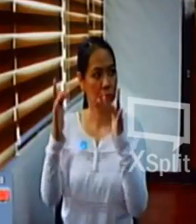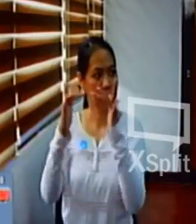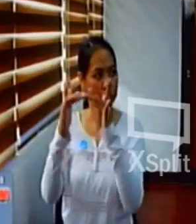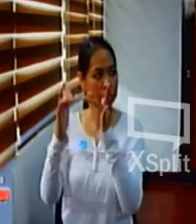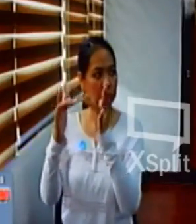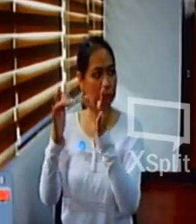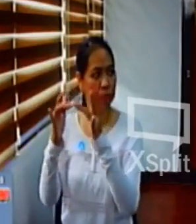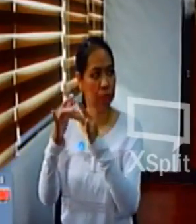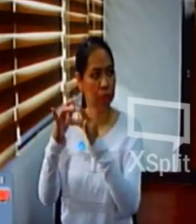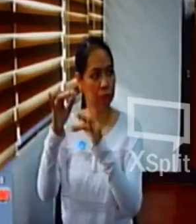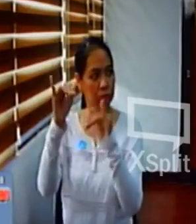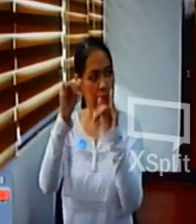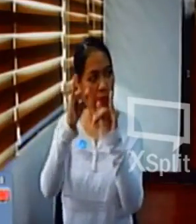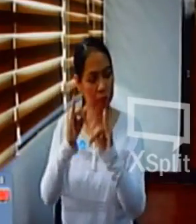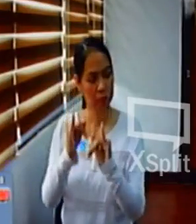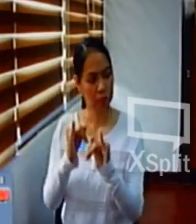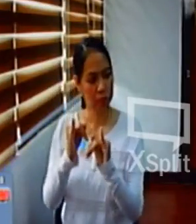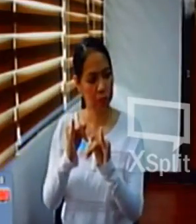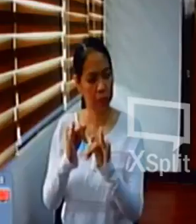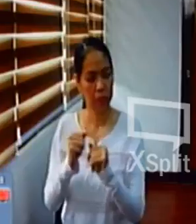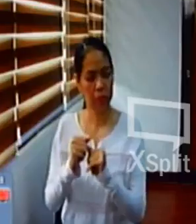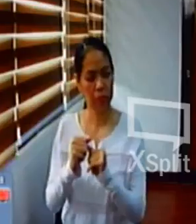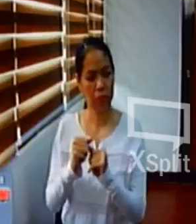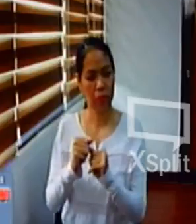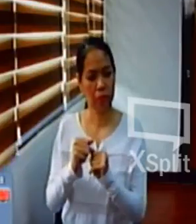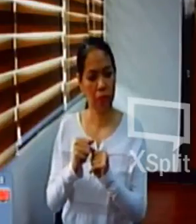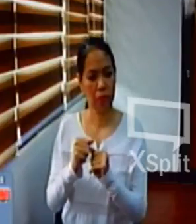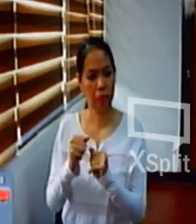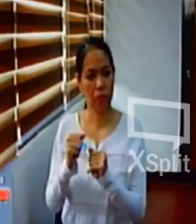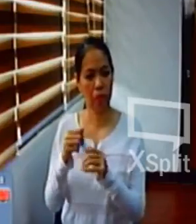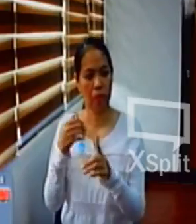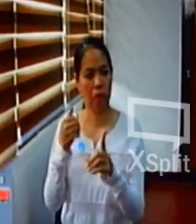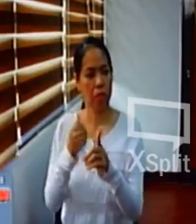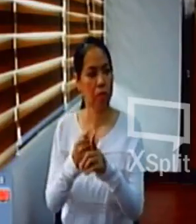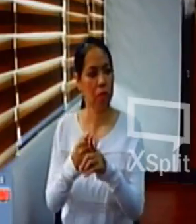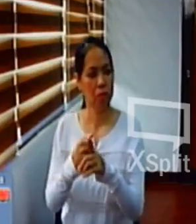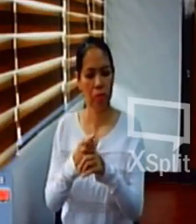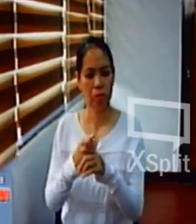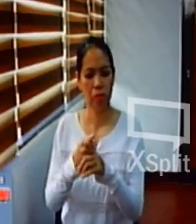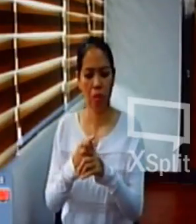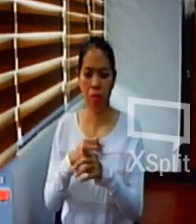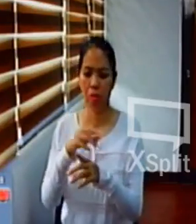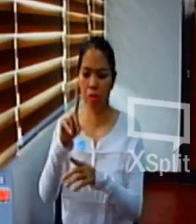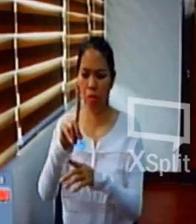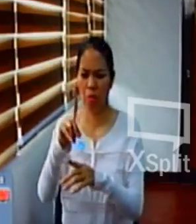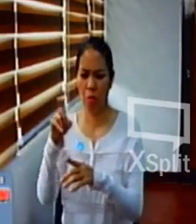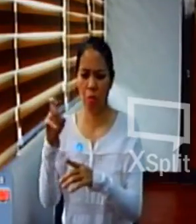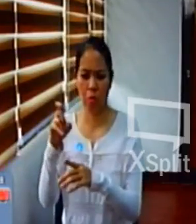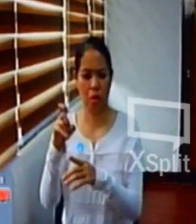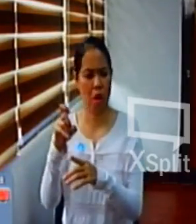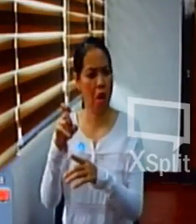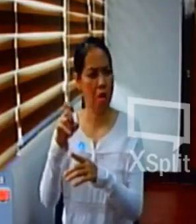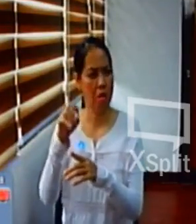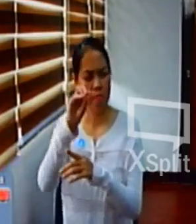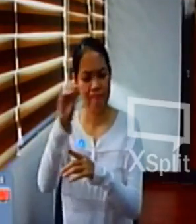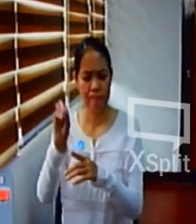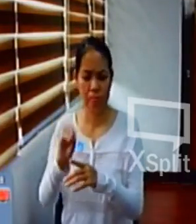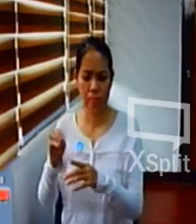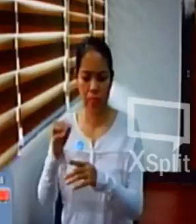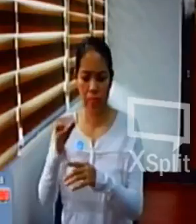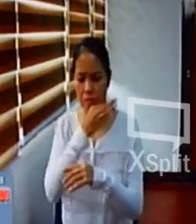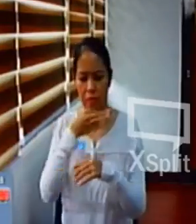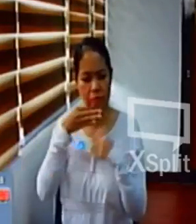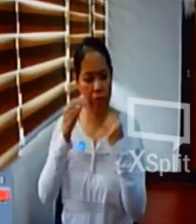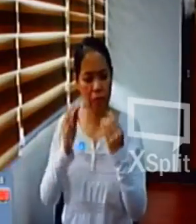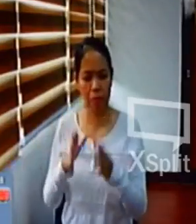As to the number of farmers affected by climate change impacts, that's 100% farming sector. No farmer in this country